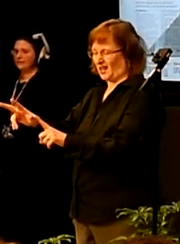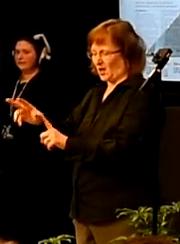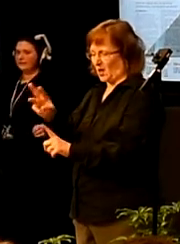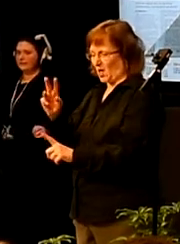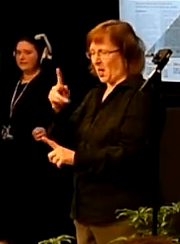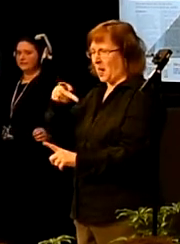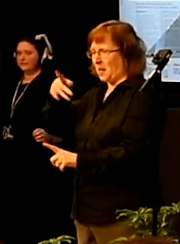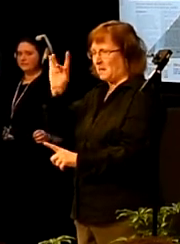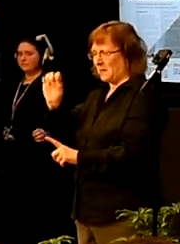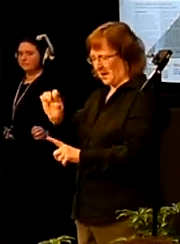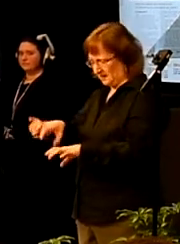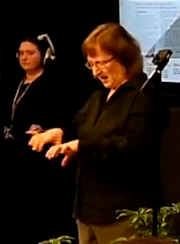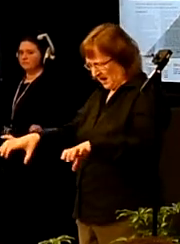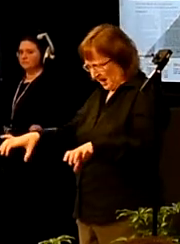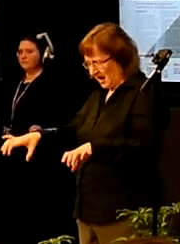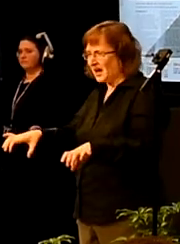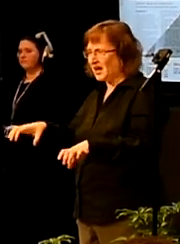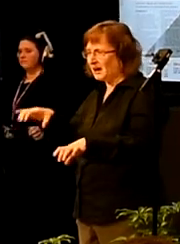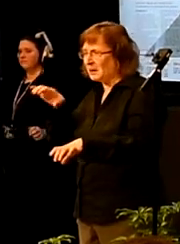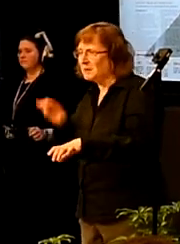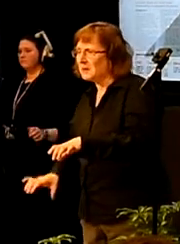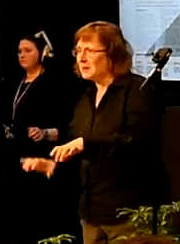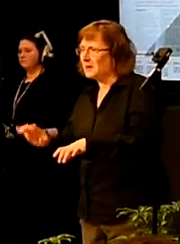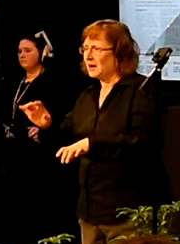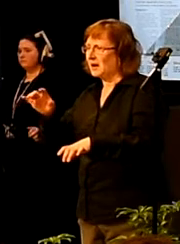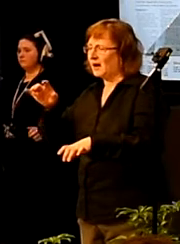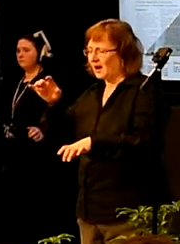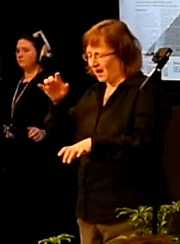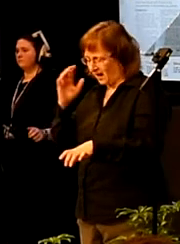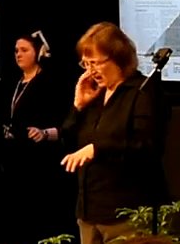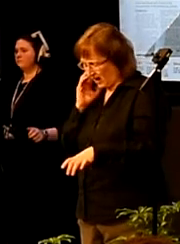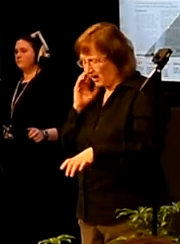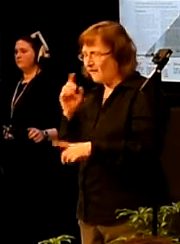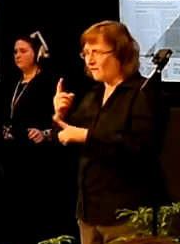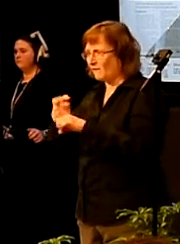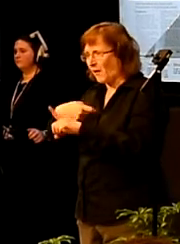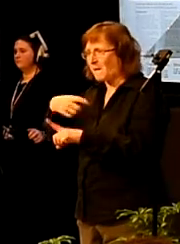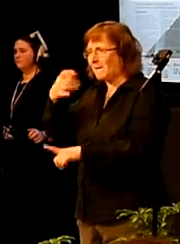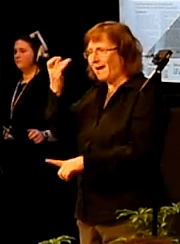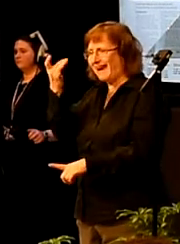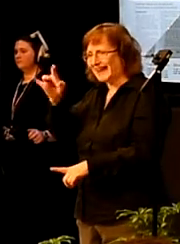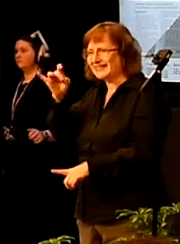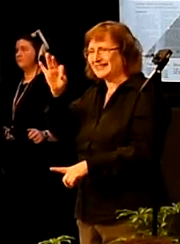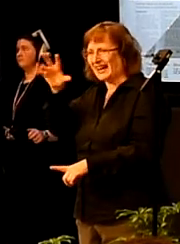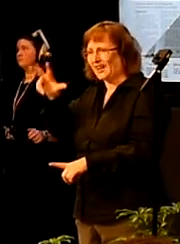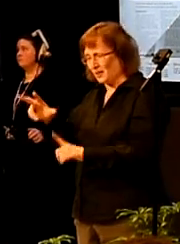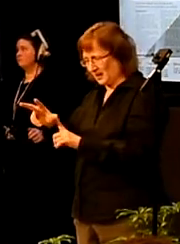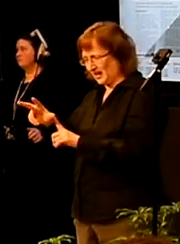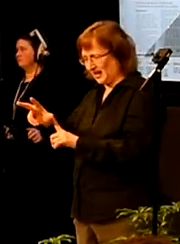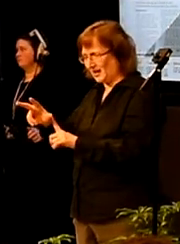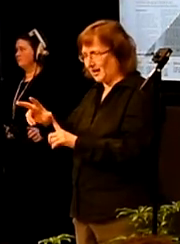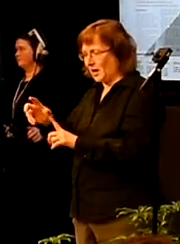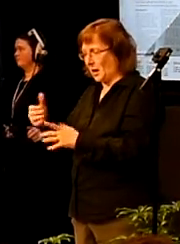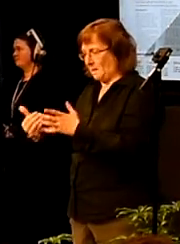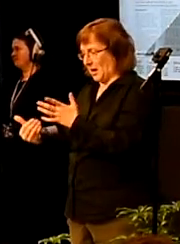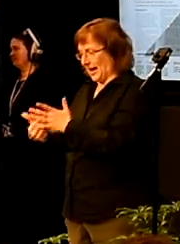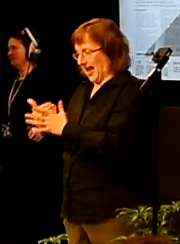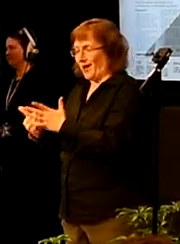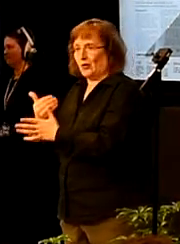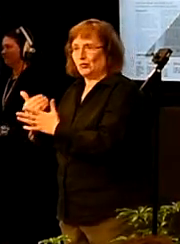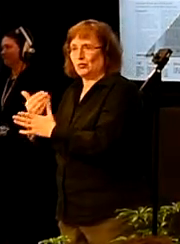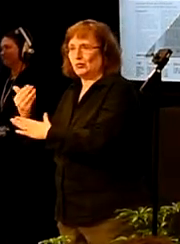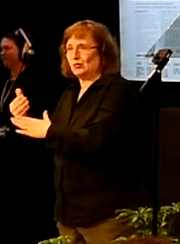water pipes from 1893 in a part of our city that is experiencing the birth of a brand new mixed-use